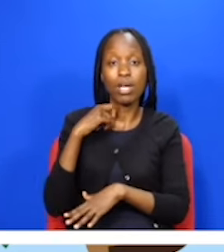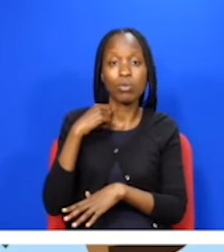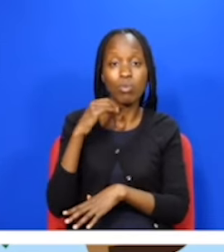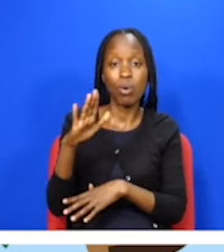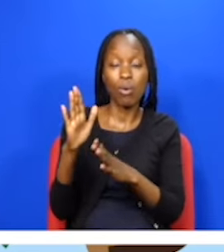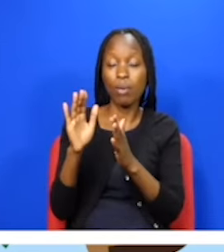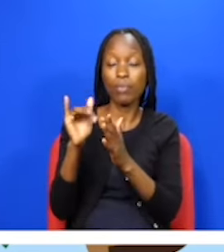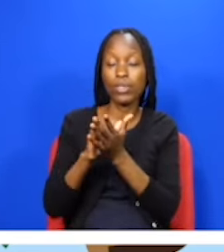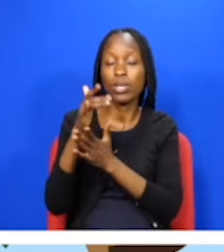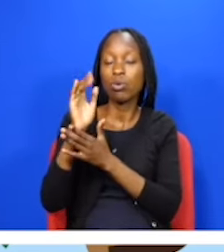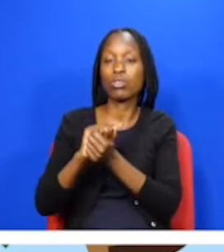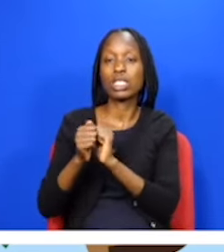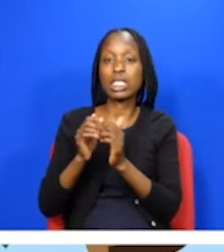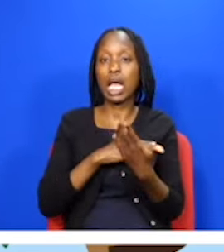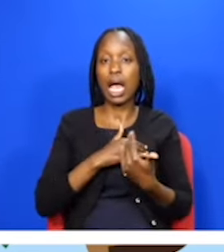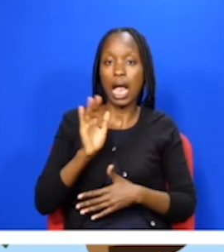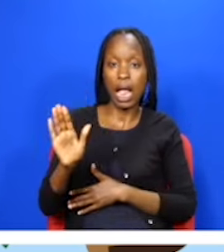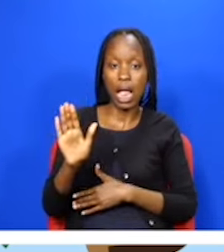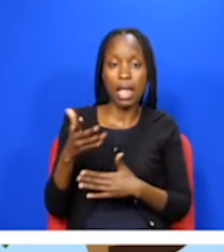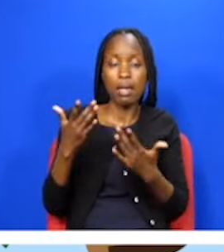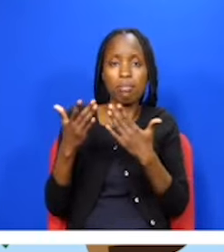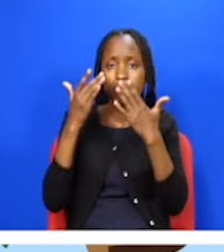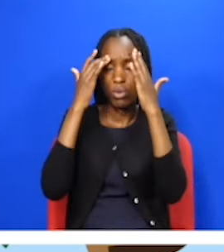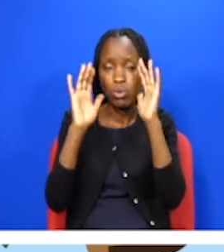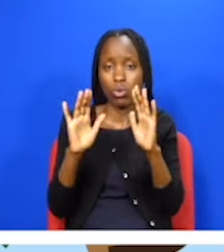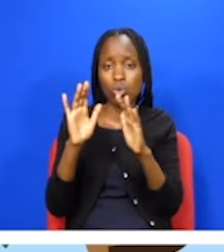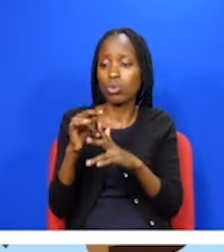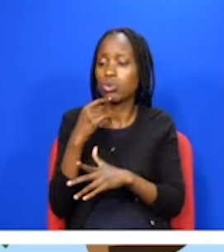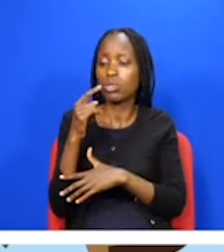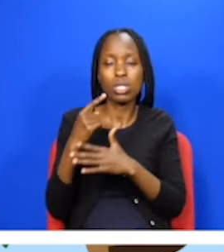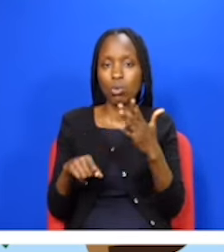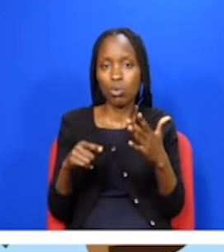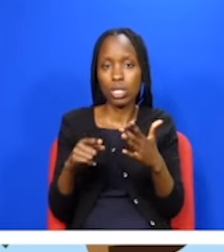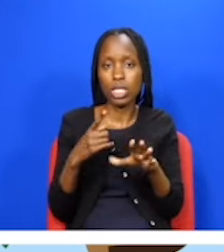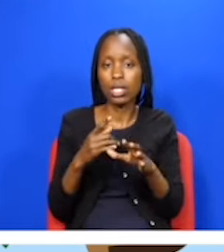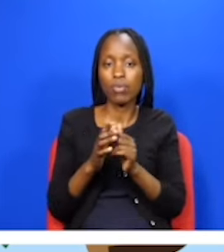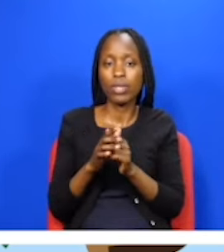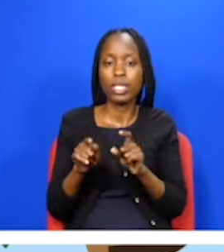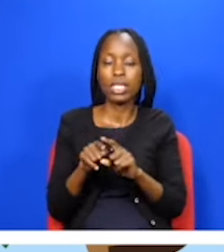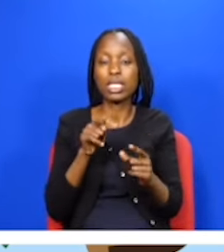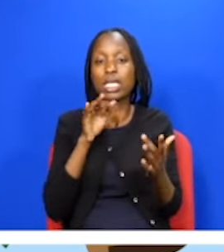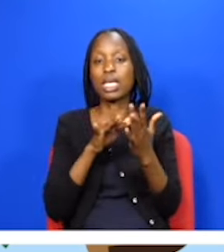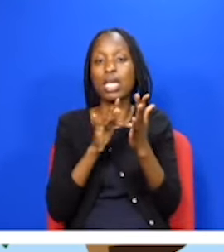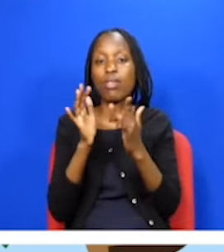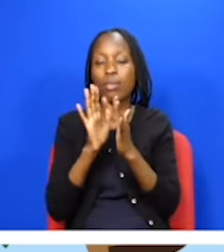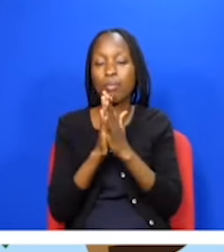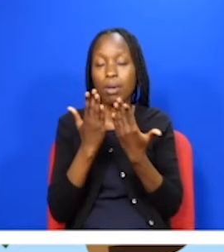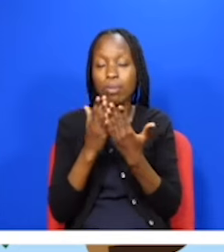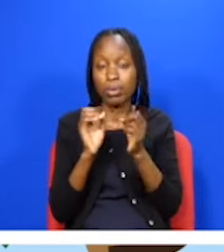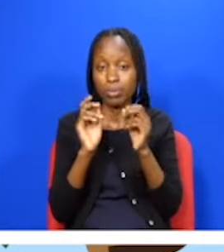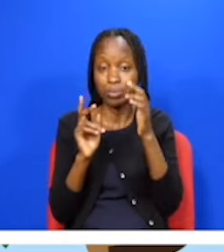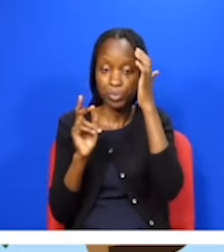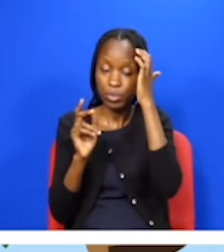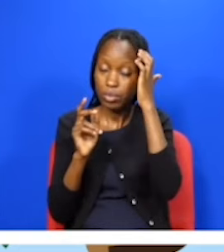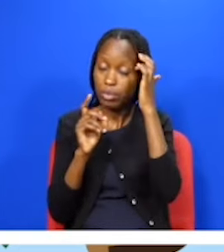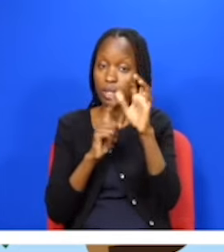changes them. Maybe you don't know what to go and say. You can read the Bible, okay? When you read